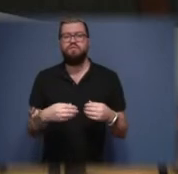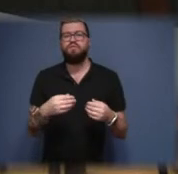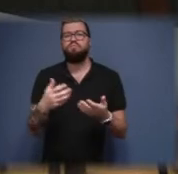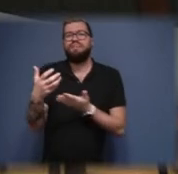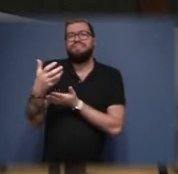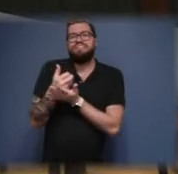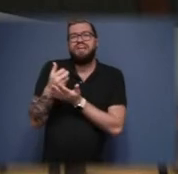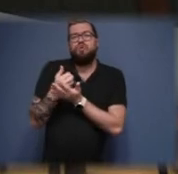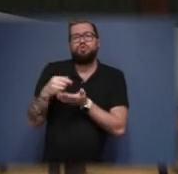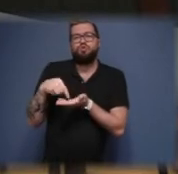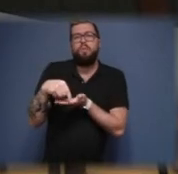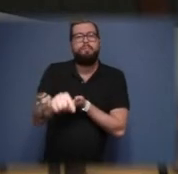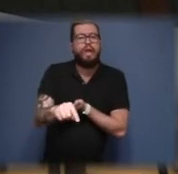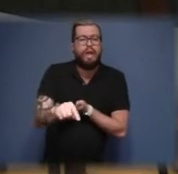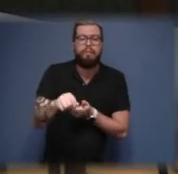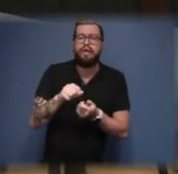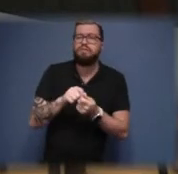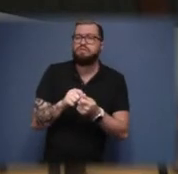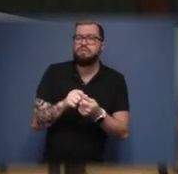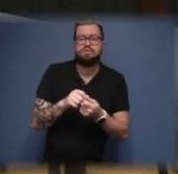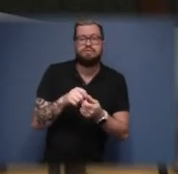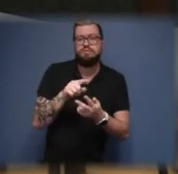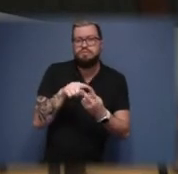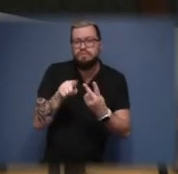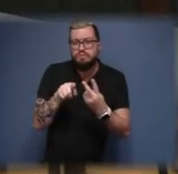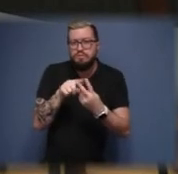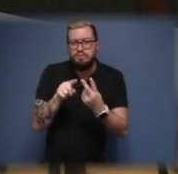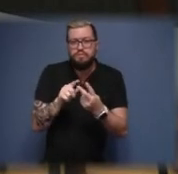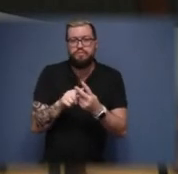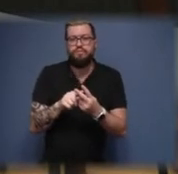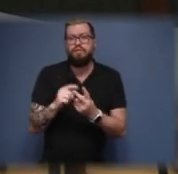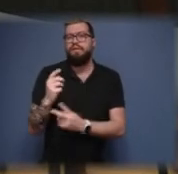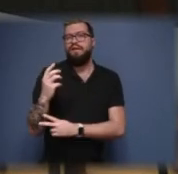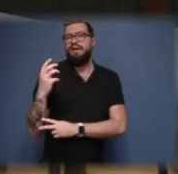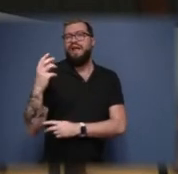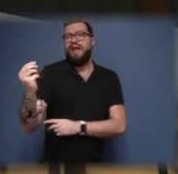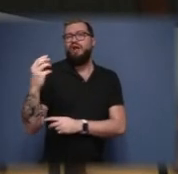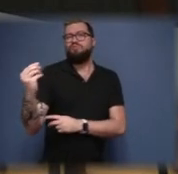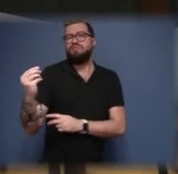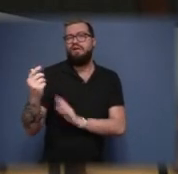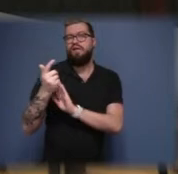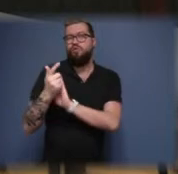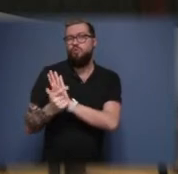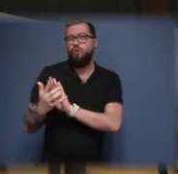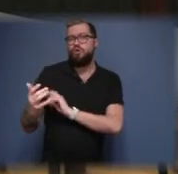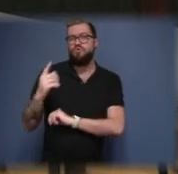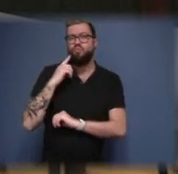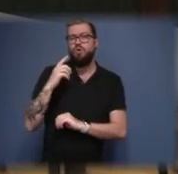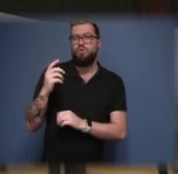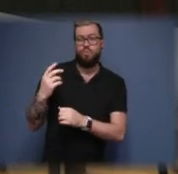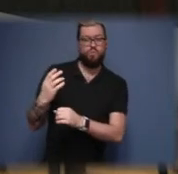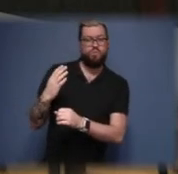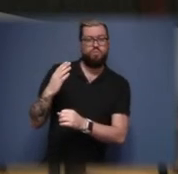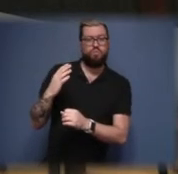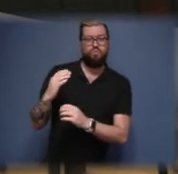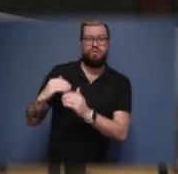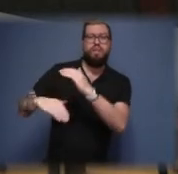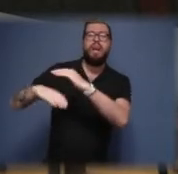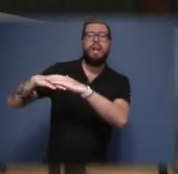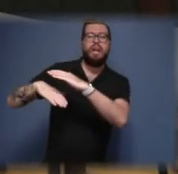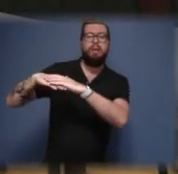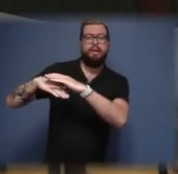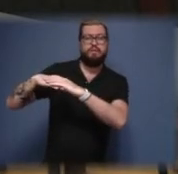salaries or payments that outside solicitors were going to be capped